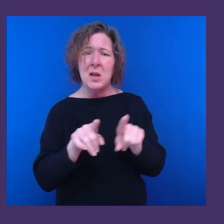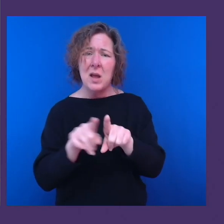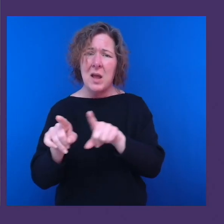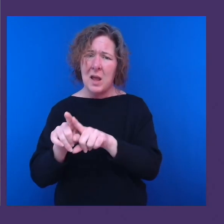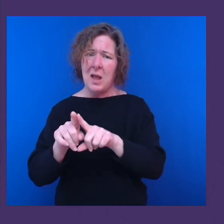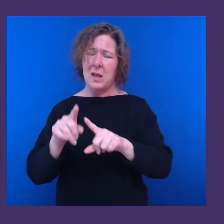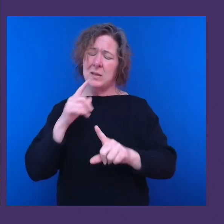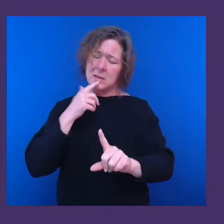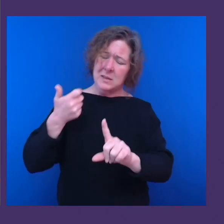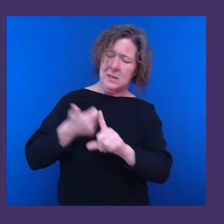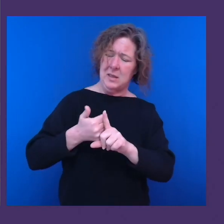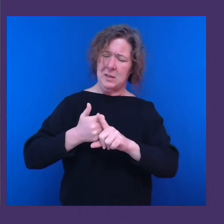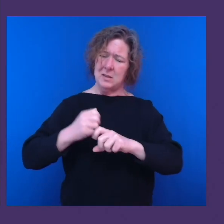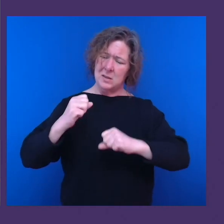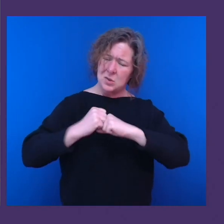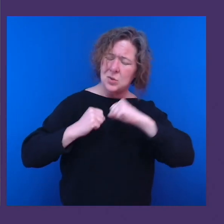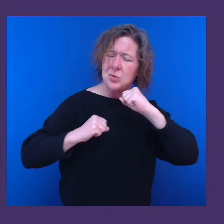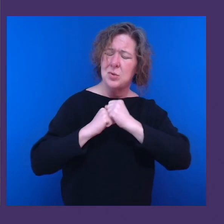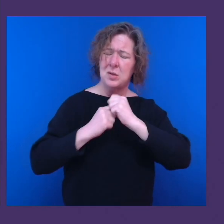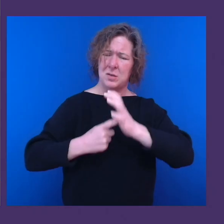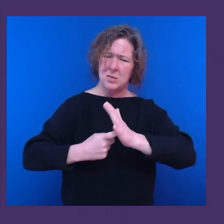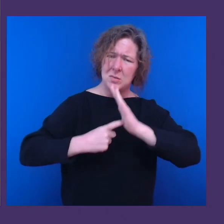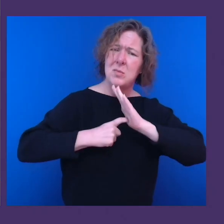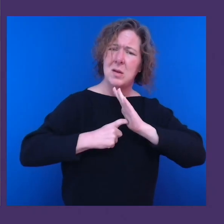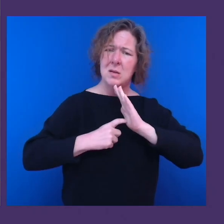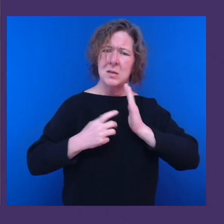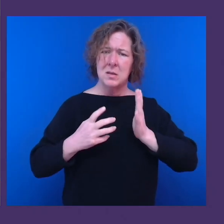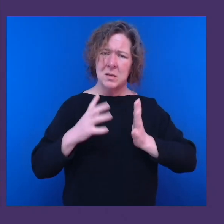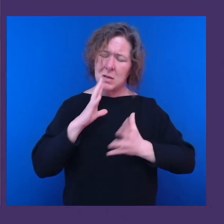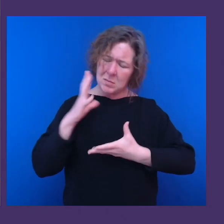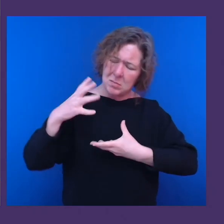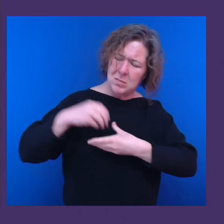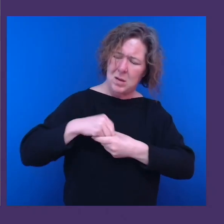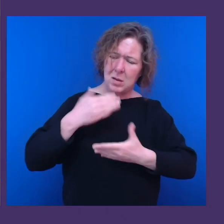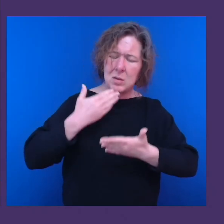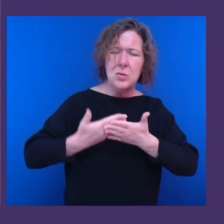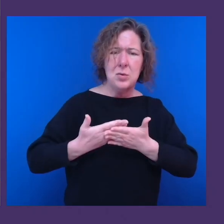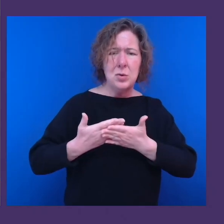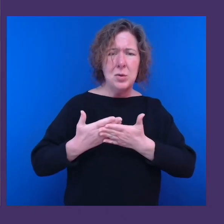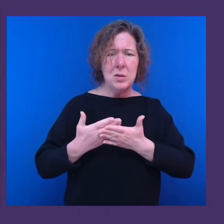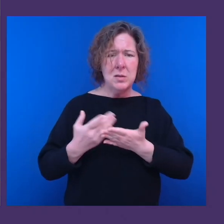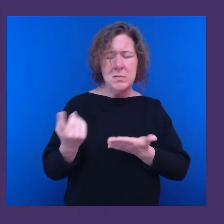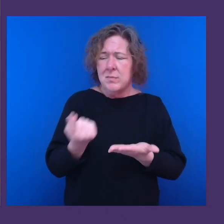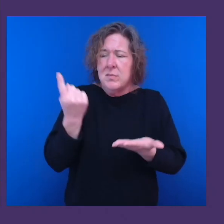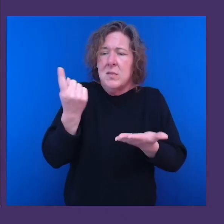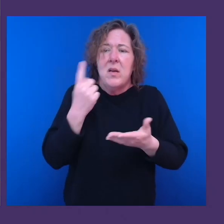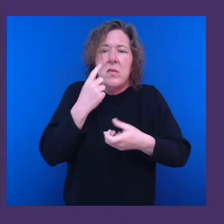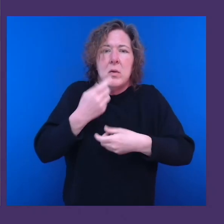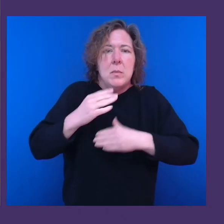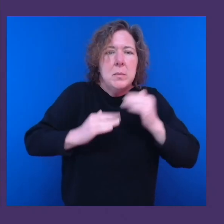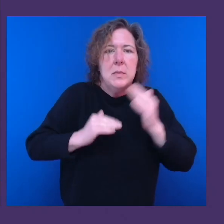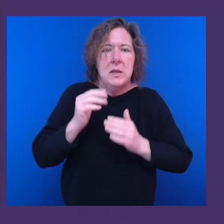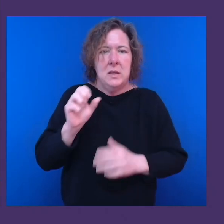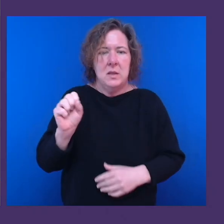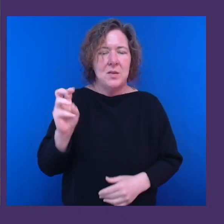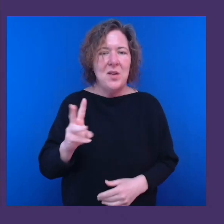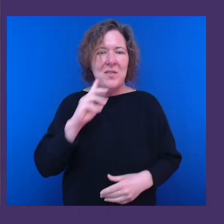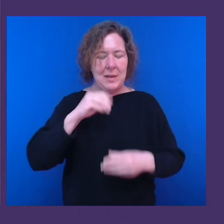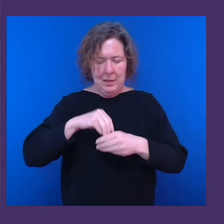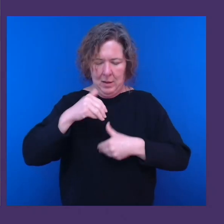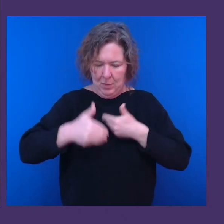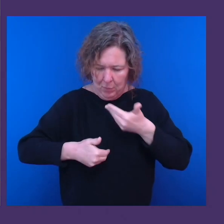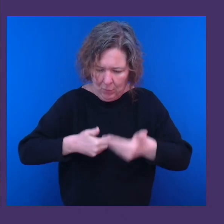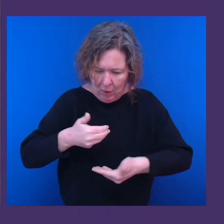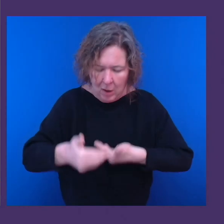construction requirement or just part of the good craft of building software into the process upstream. So rather